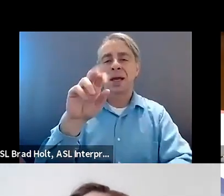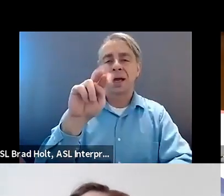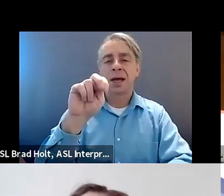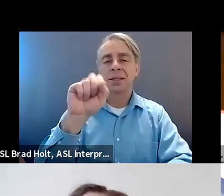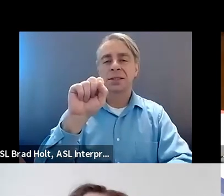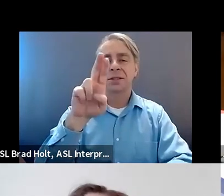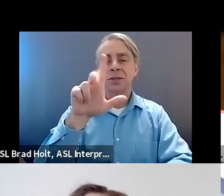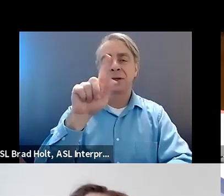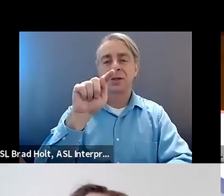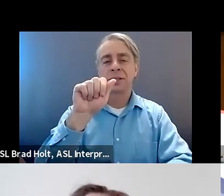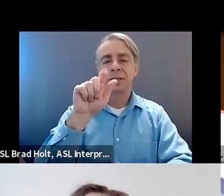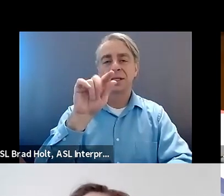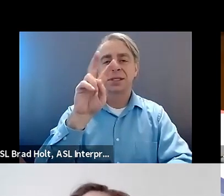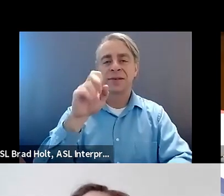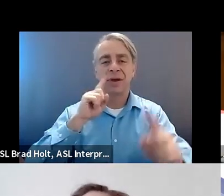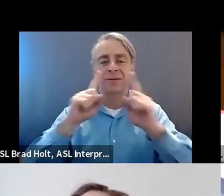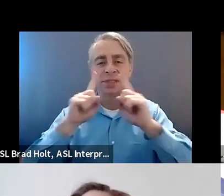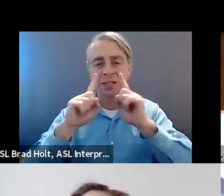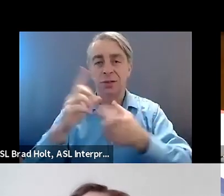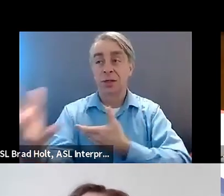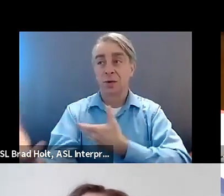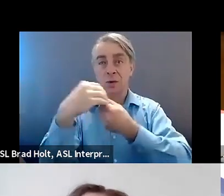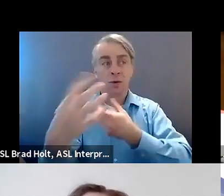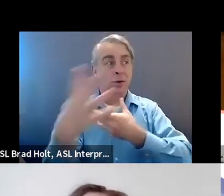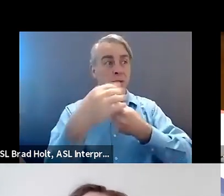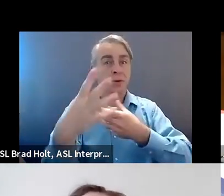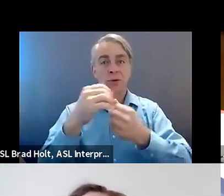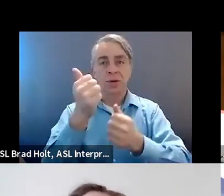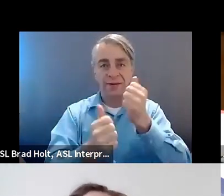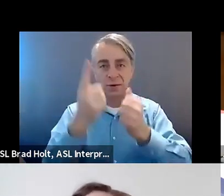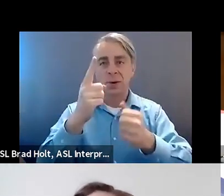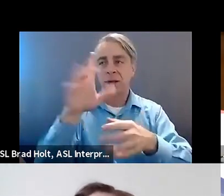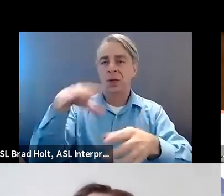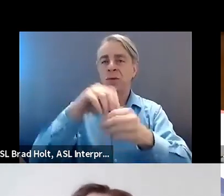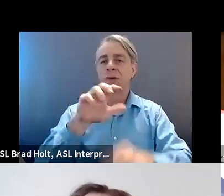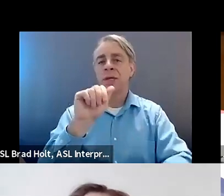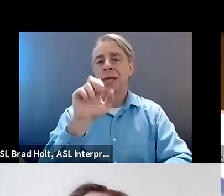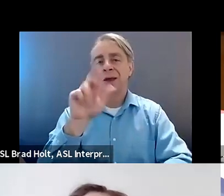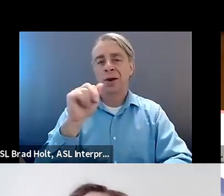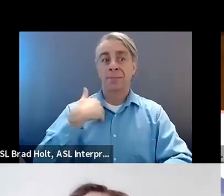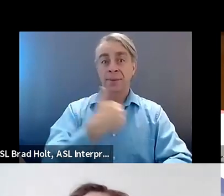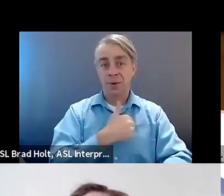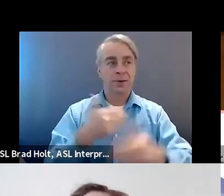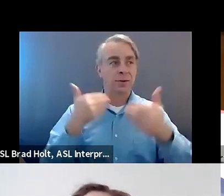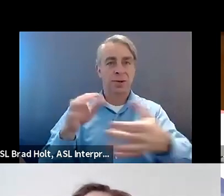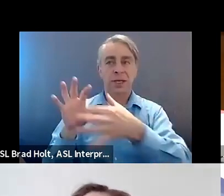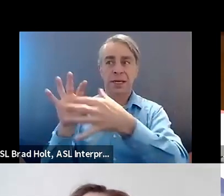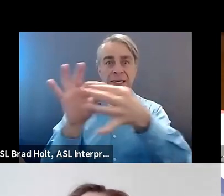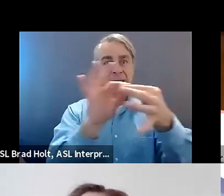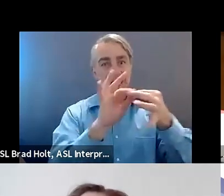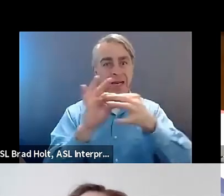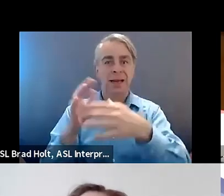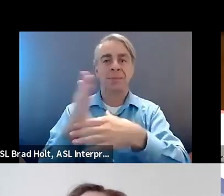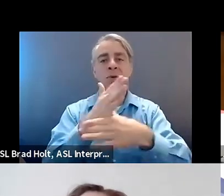generate a broad and all-encompassing theme that would call on AERA members to make connections across divisions and SIGs to leverage